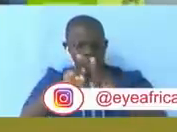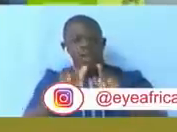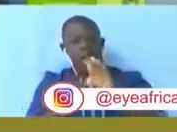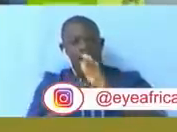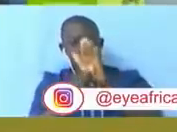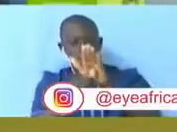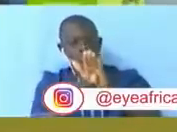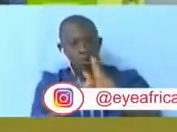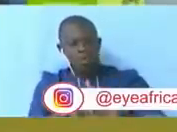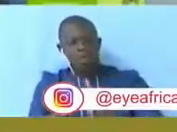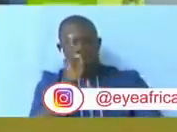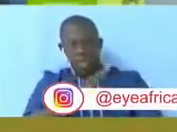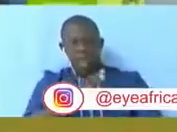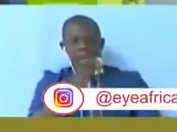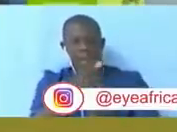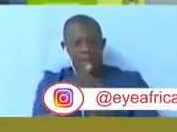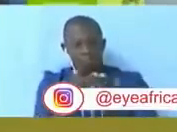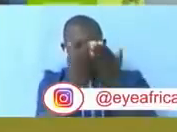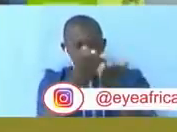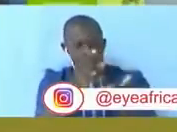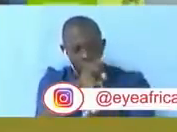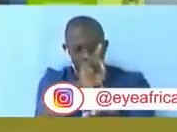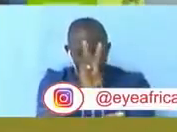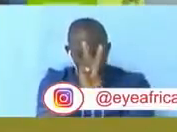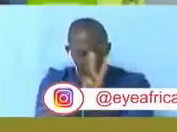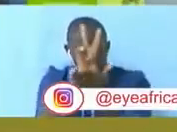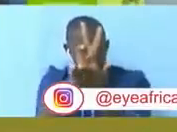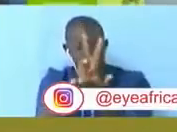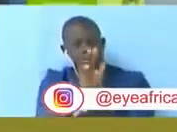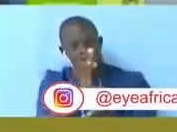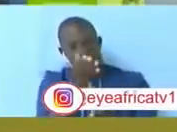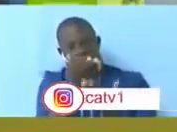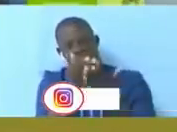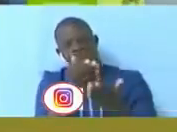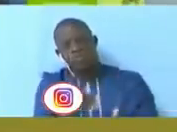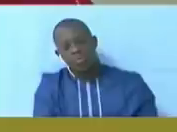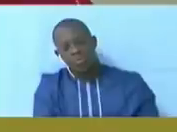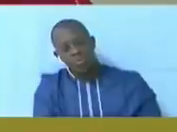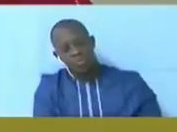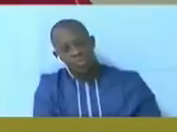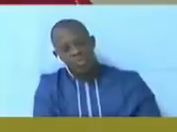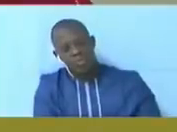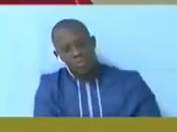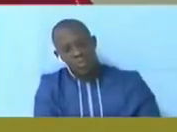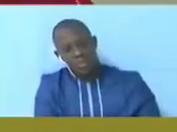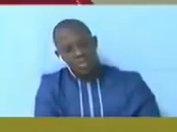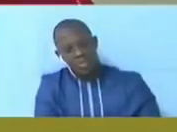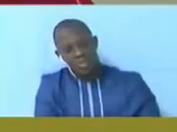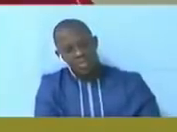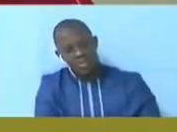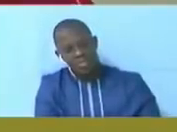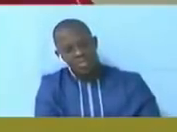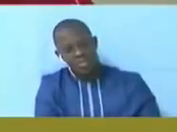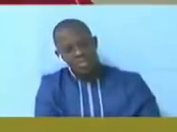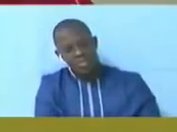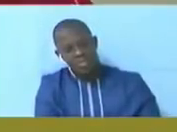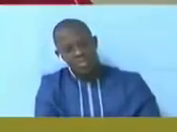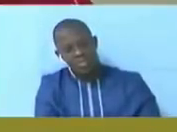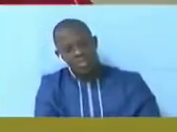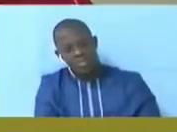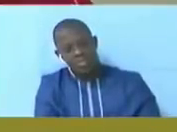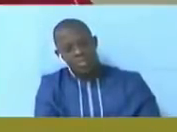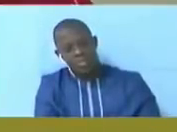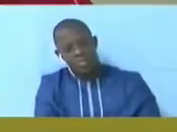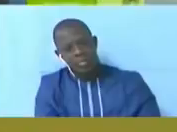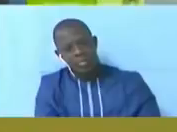fosongulu tamandi tamala lakulu consular services. Akonye mbari, ijuso otengkundi, hakilo otengkundi. Ite lafta tala dao